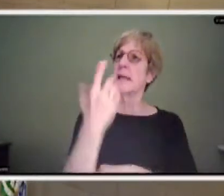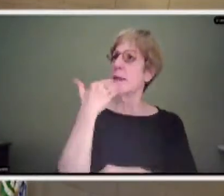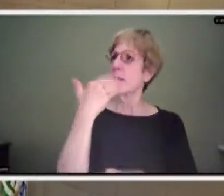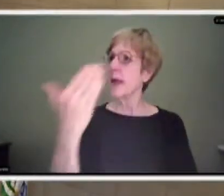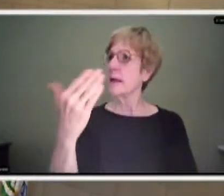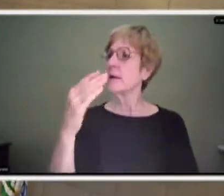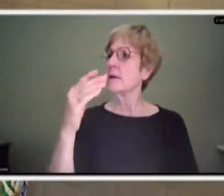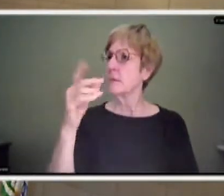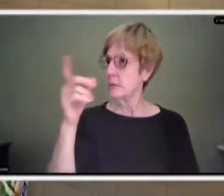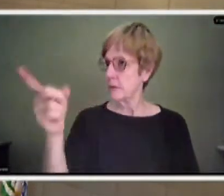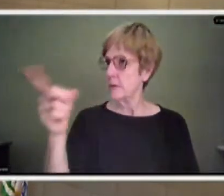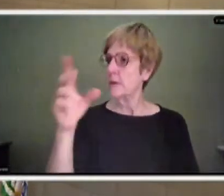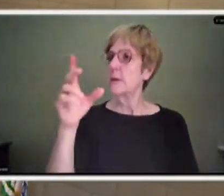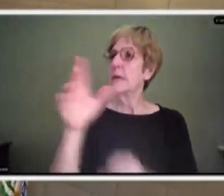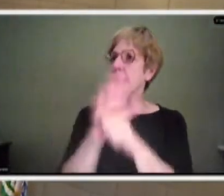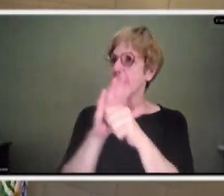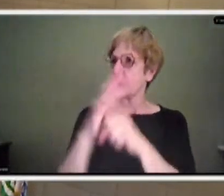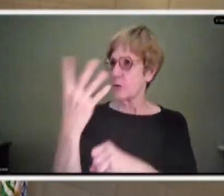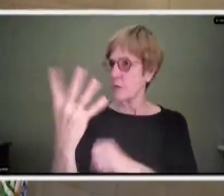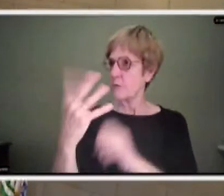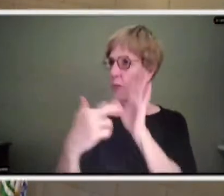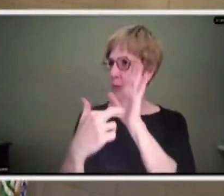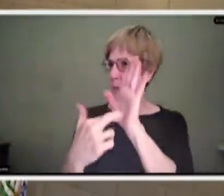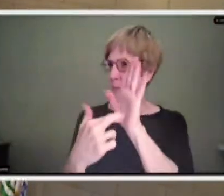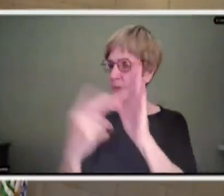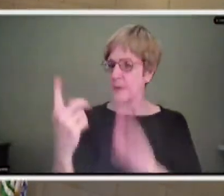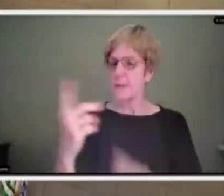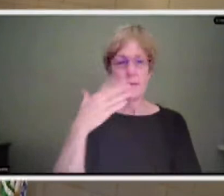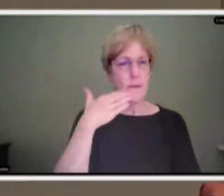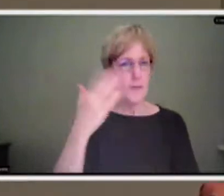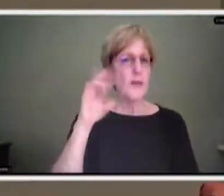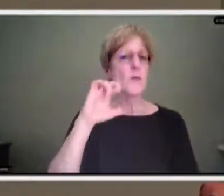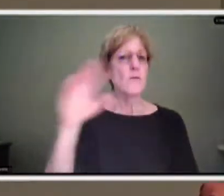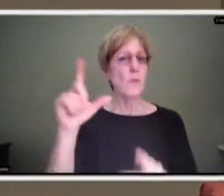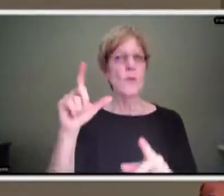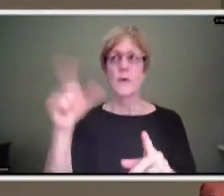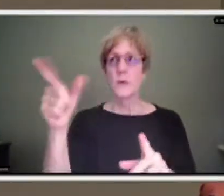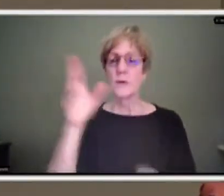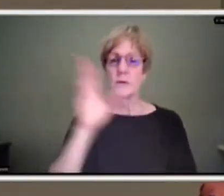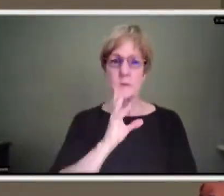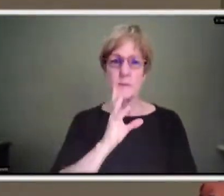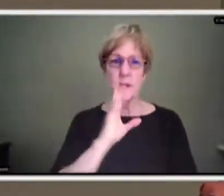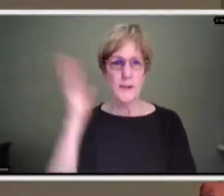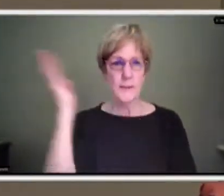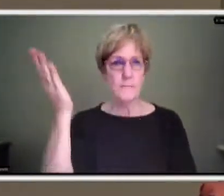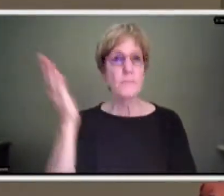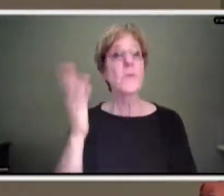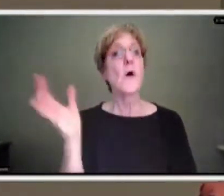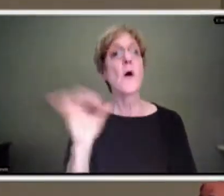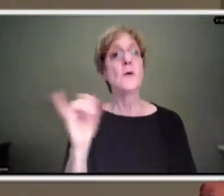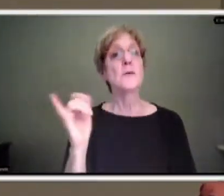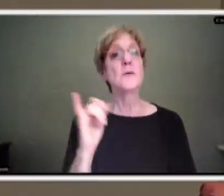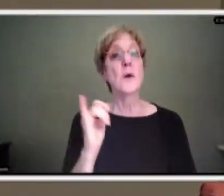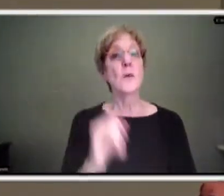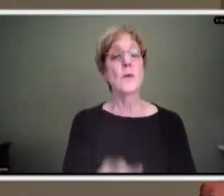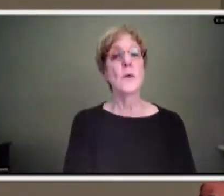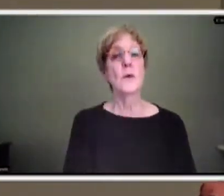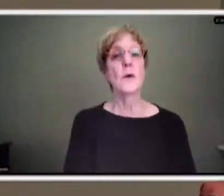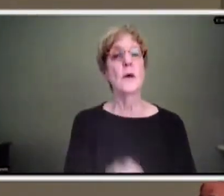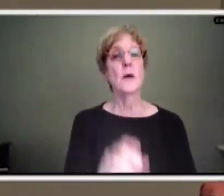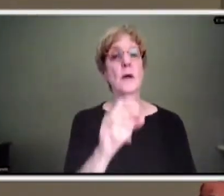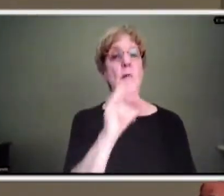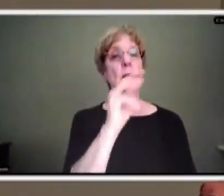Deese, District 4 representative, I assume. So thank you for your words. And also from Ms.